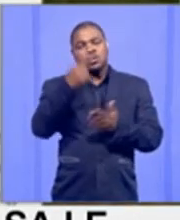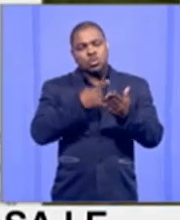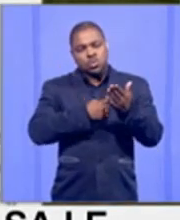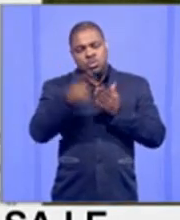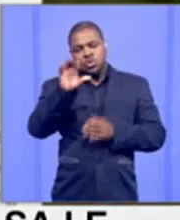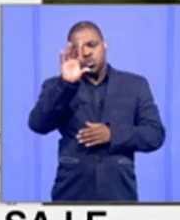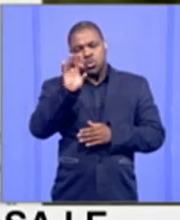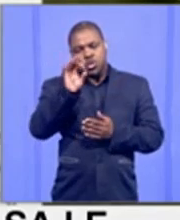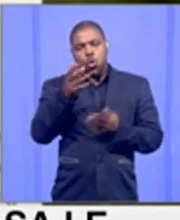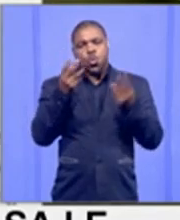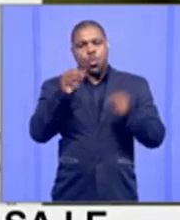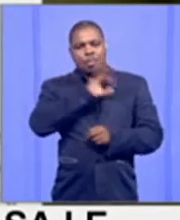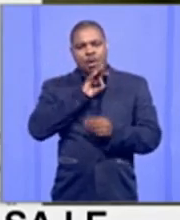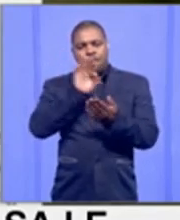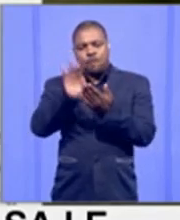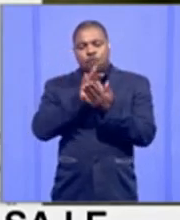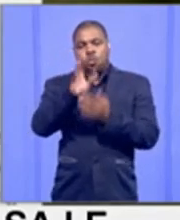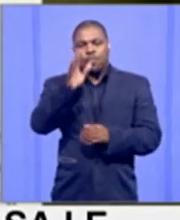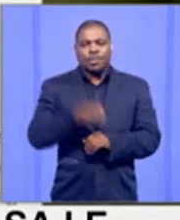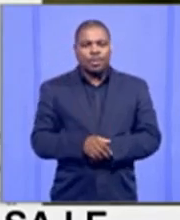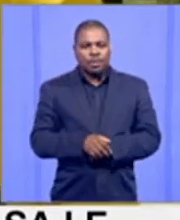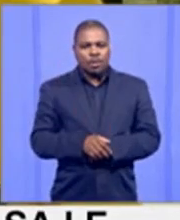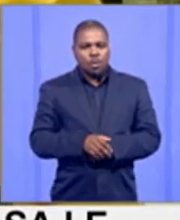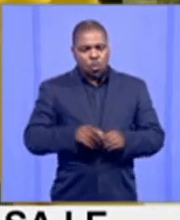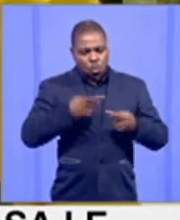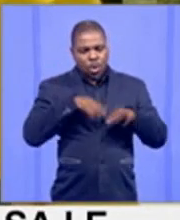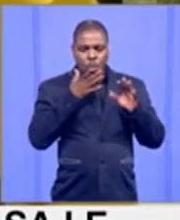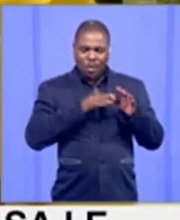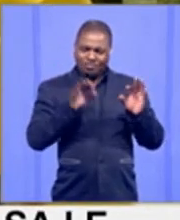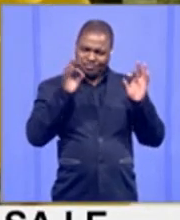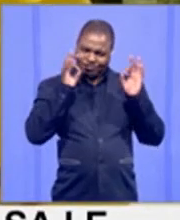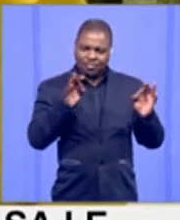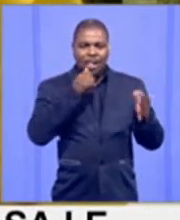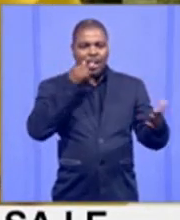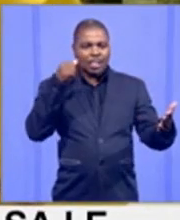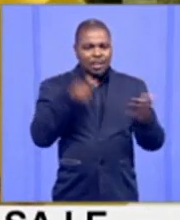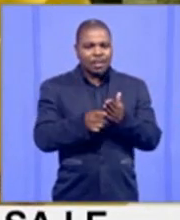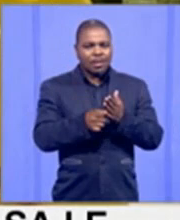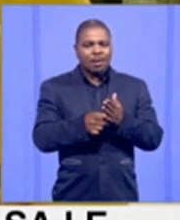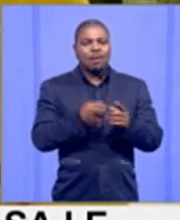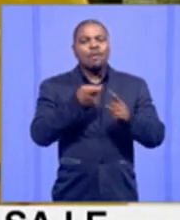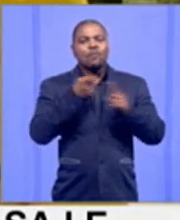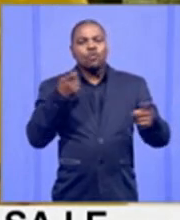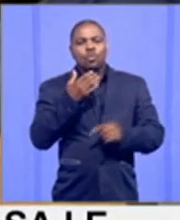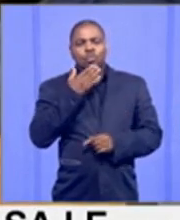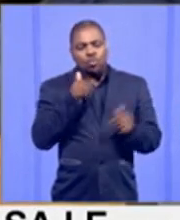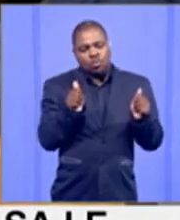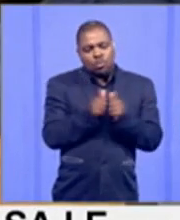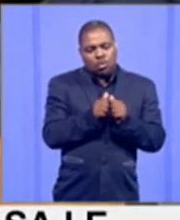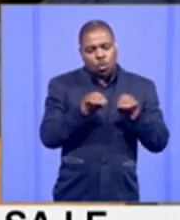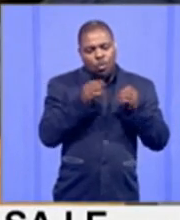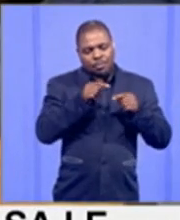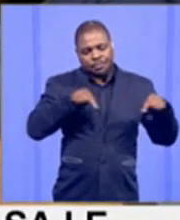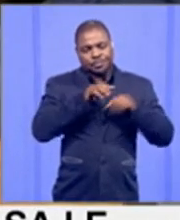ka labobedi. We want an official letter from the coalition.